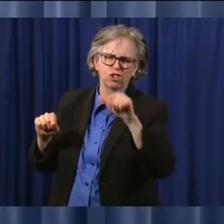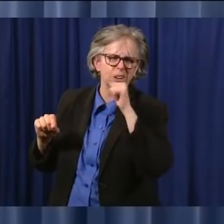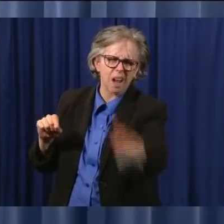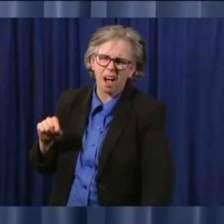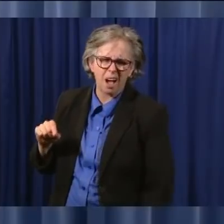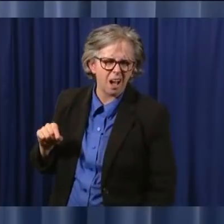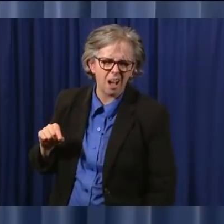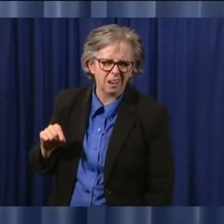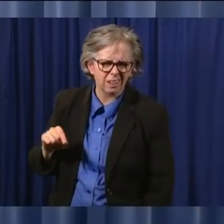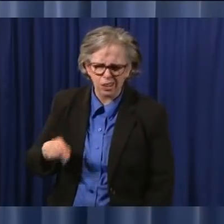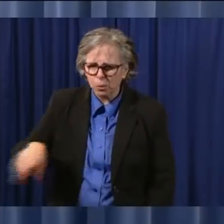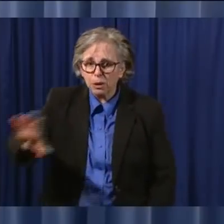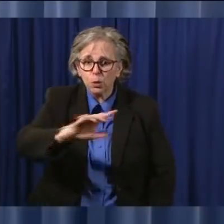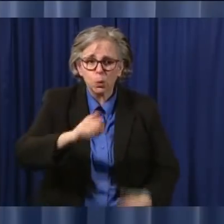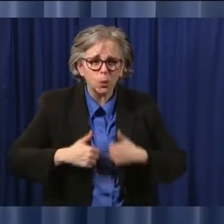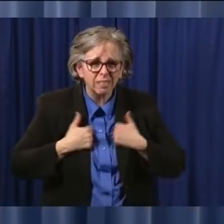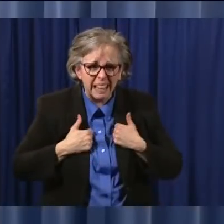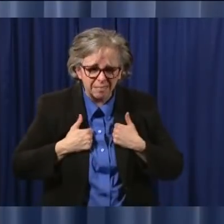still